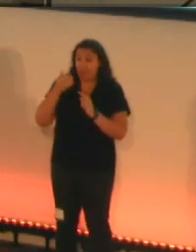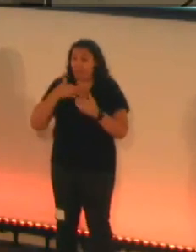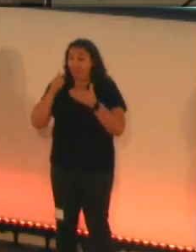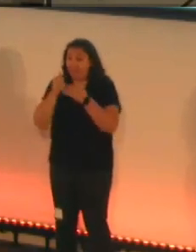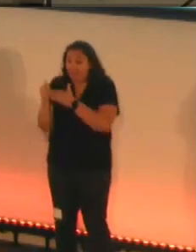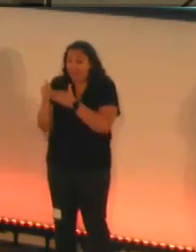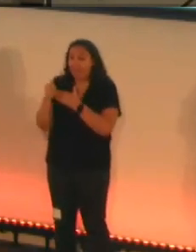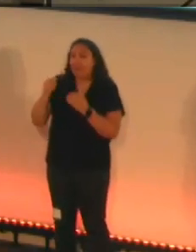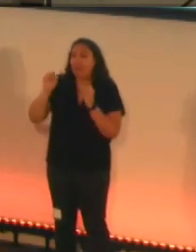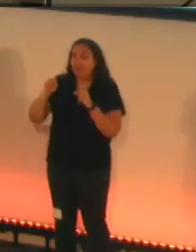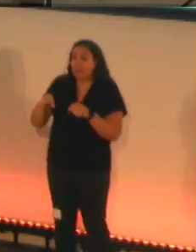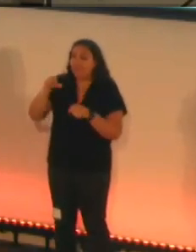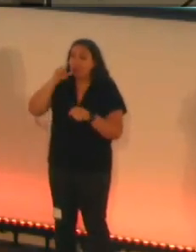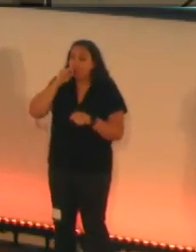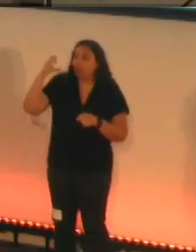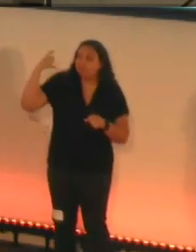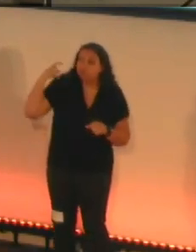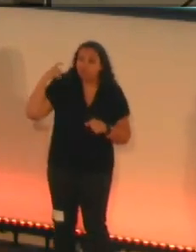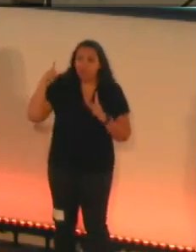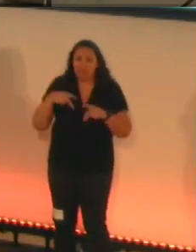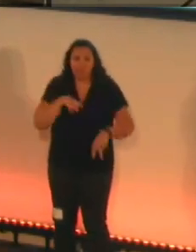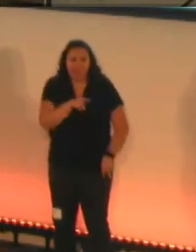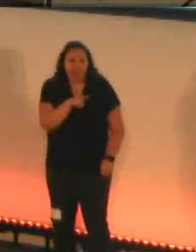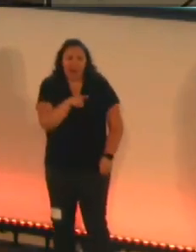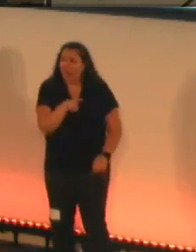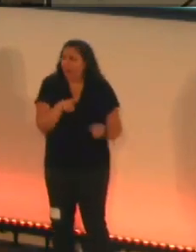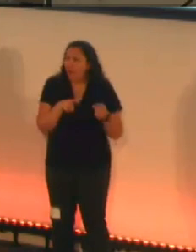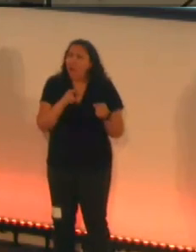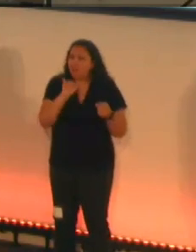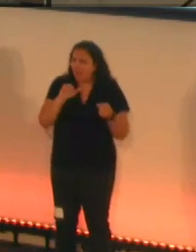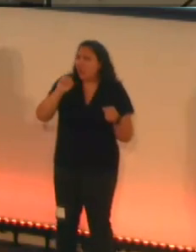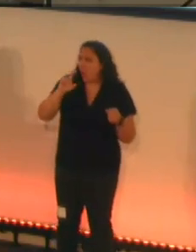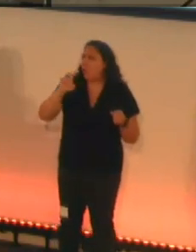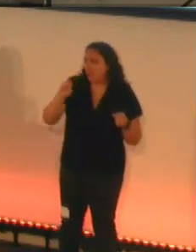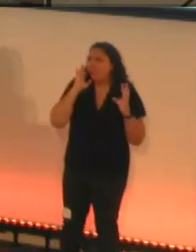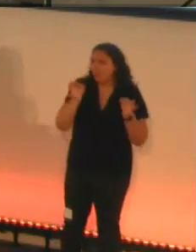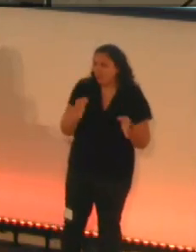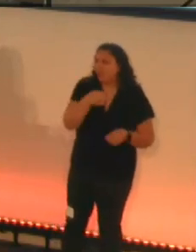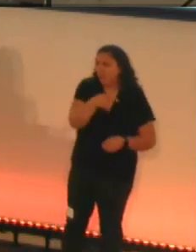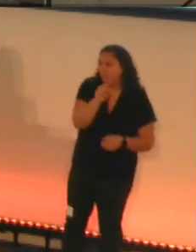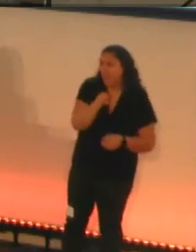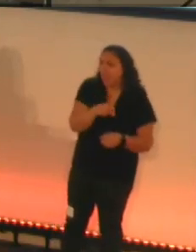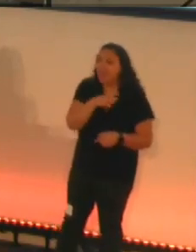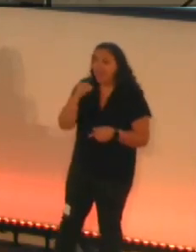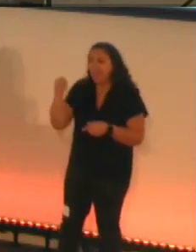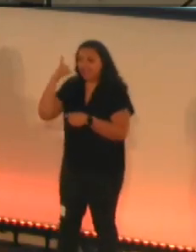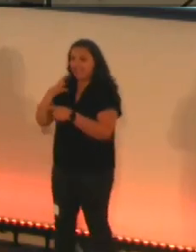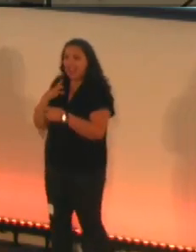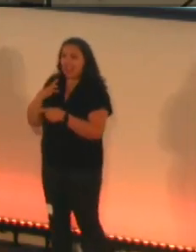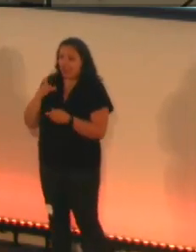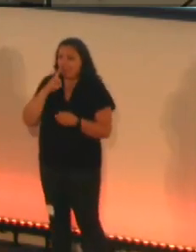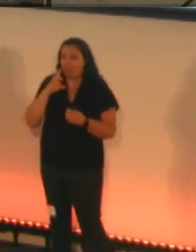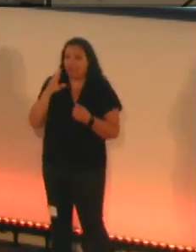could put those like birds on my shoulders and people would be like, oh yeah, that's something he would do. That's definitely him. And then the guide would be like really a part